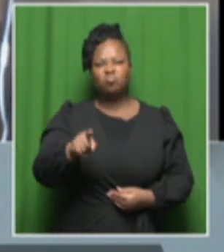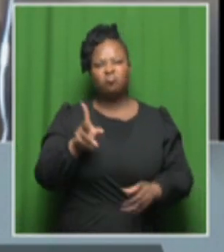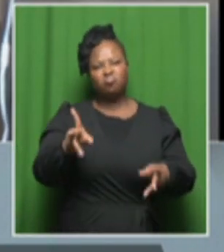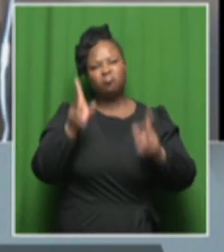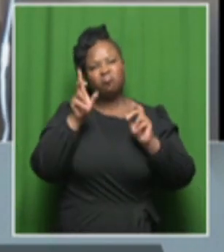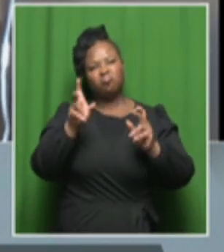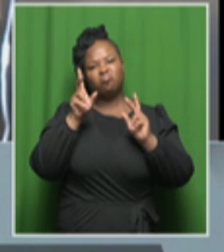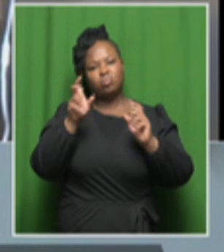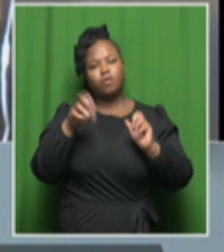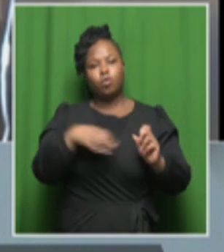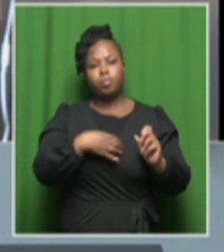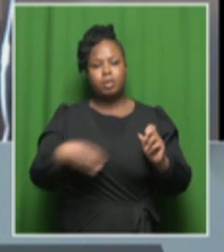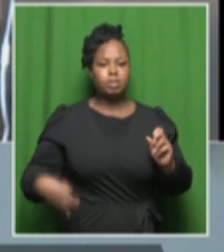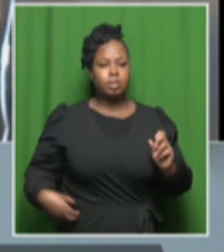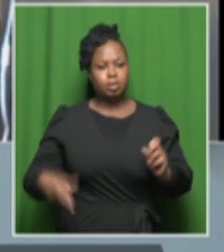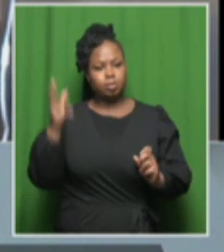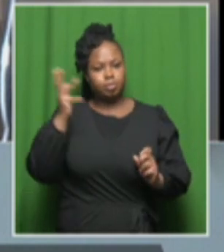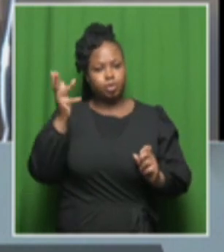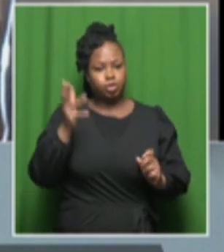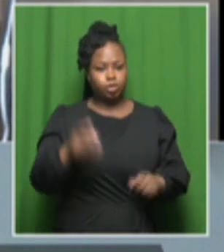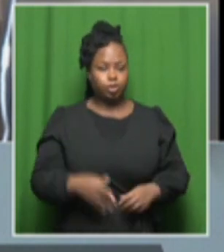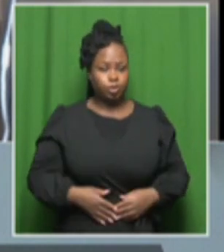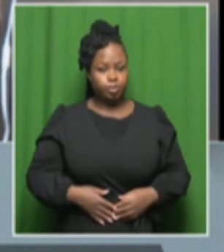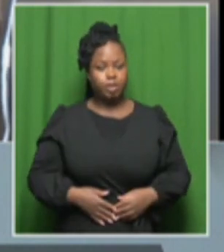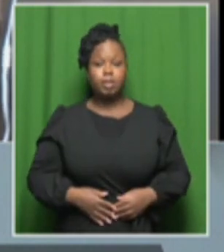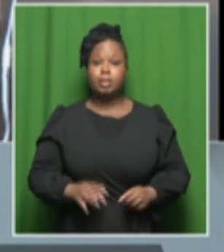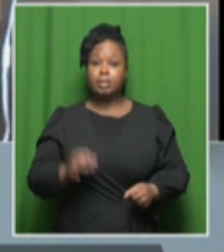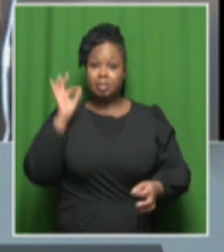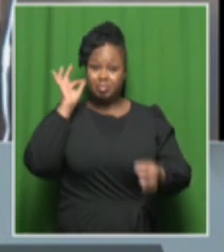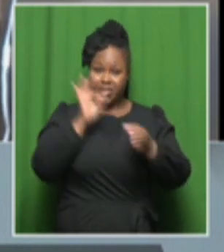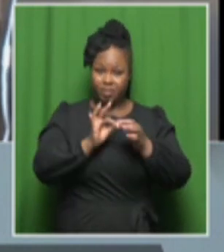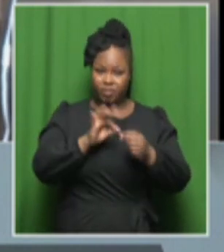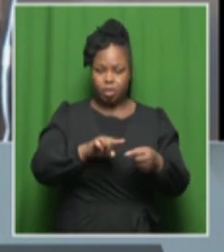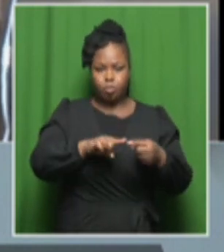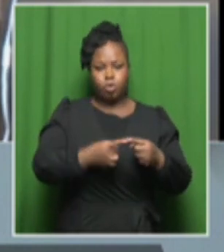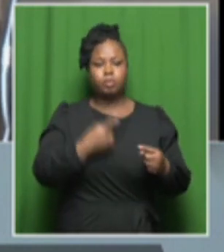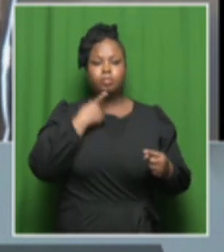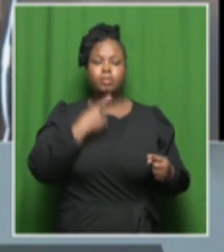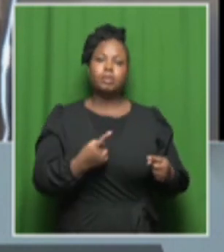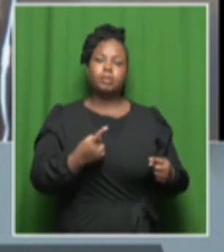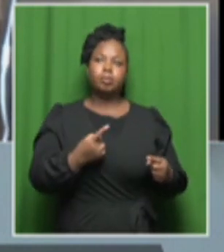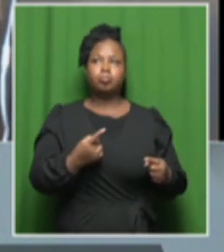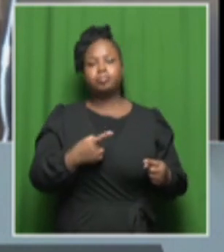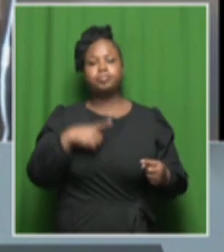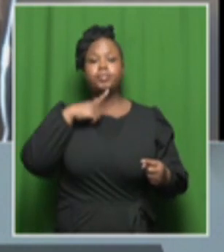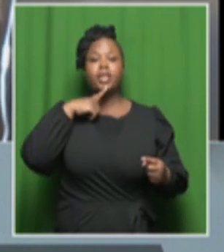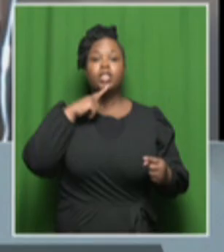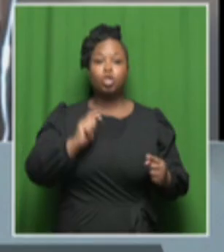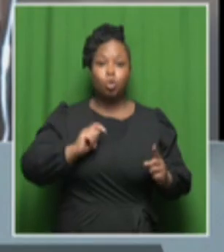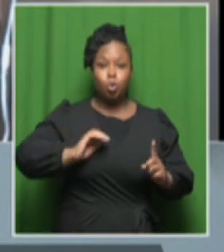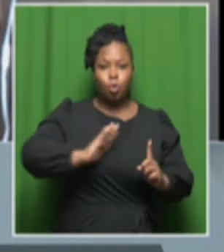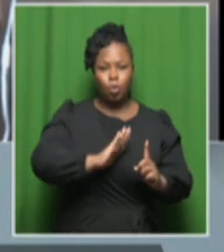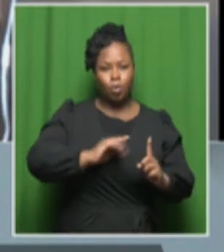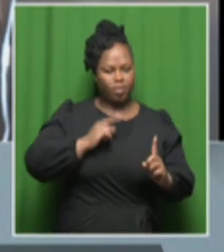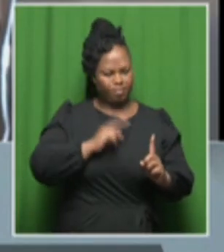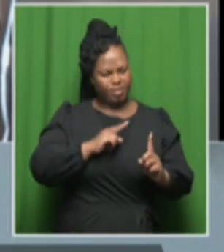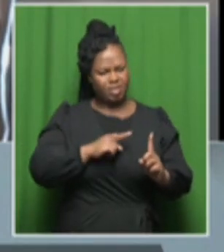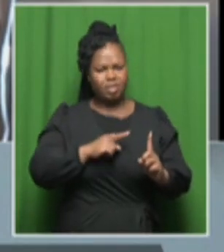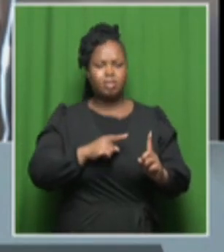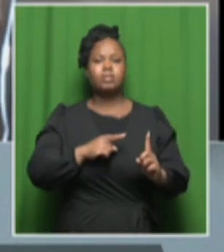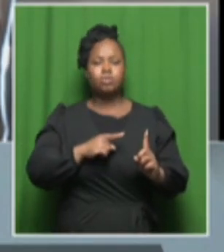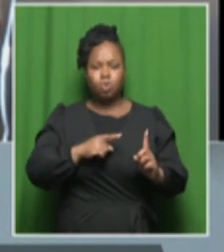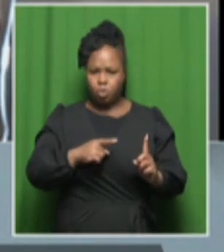are. Particularly, I want to draw reference to the point where he said that Tito Mboweni was able to see